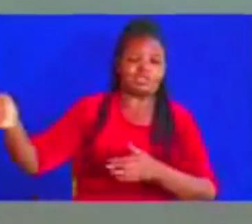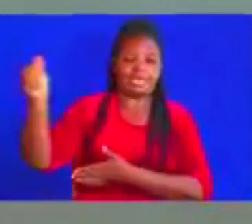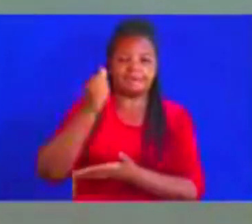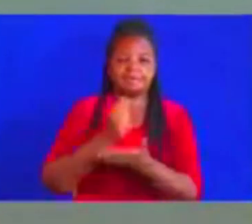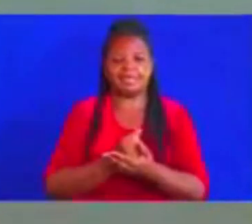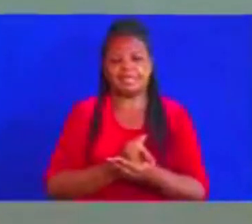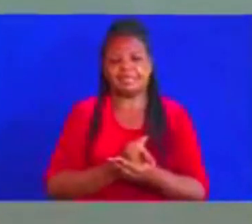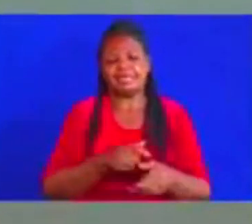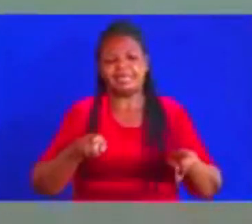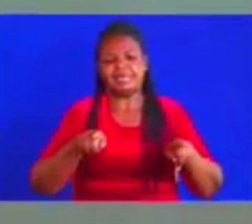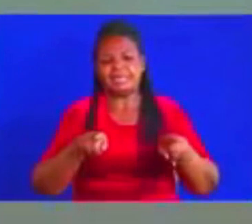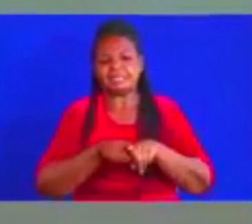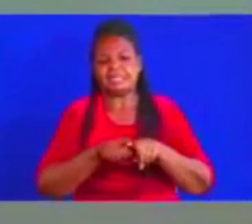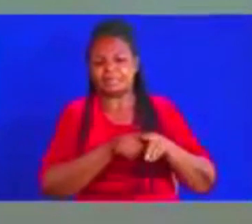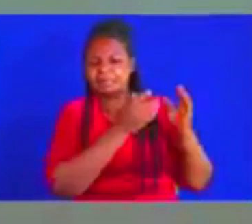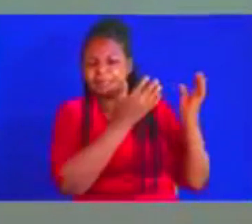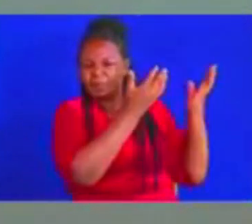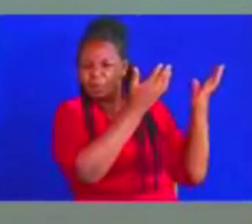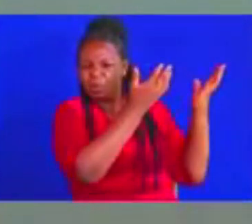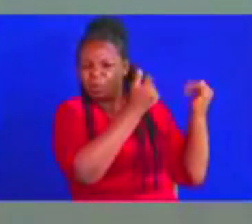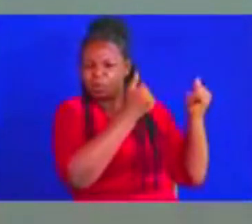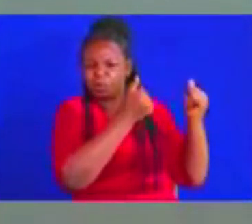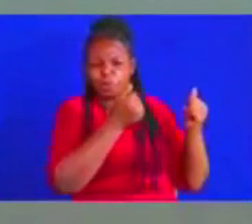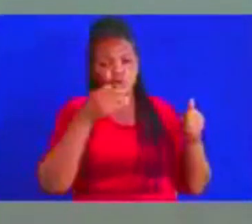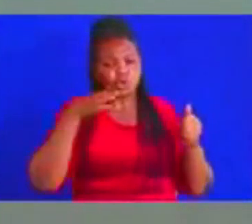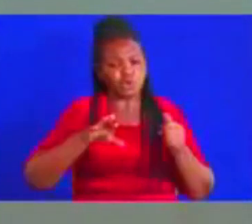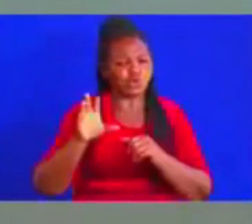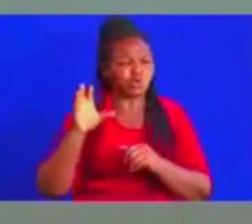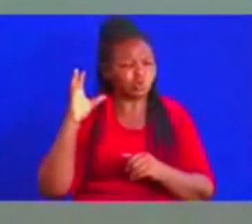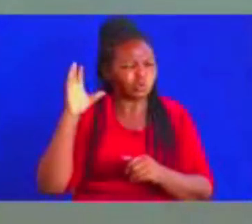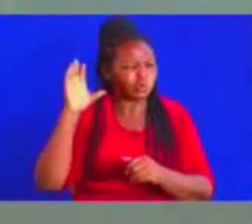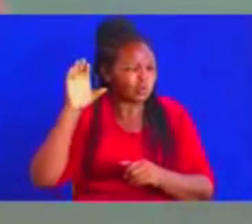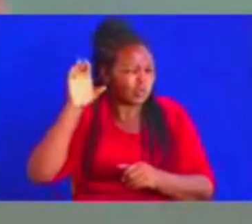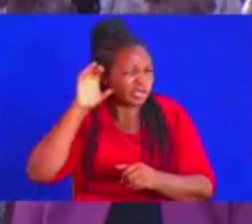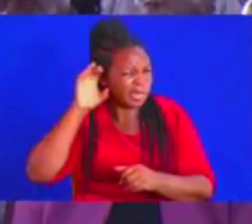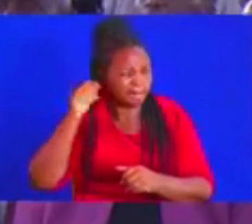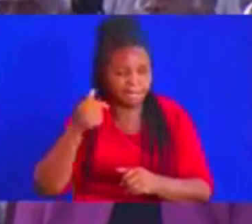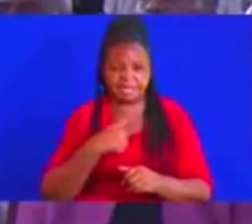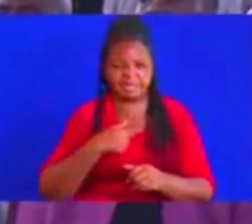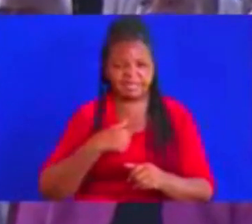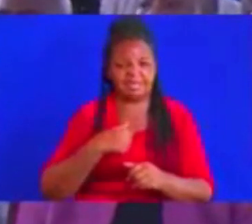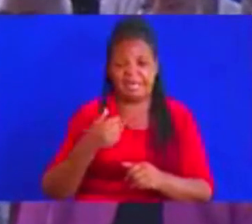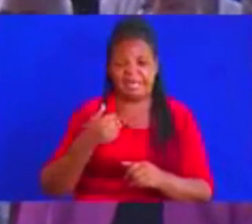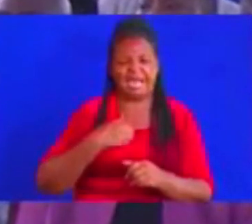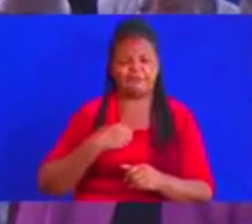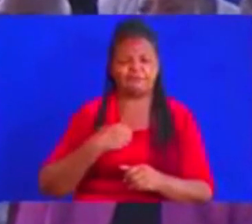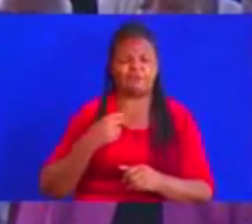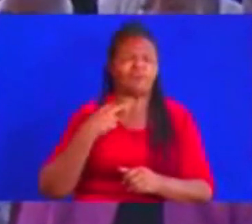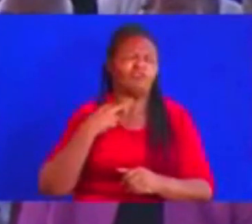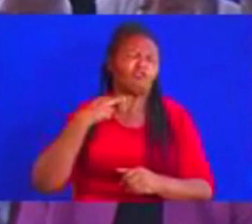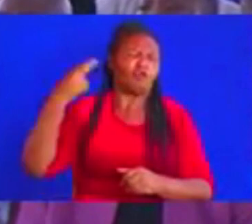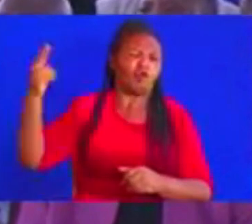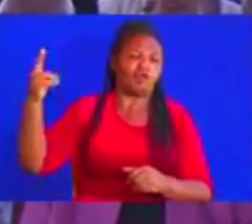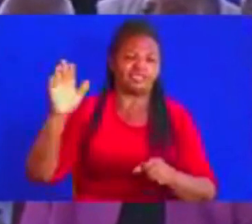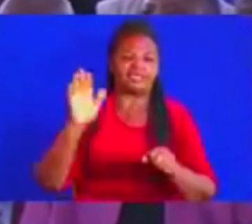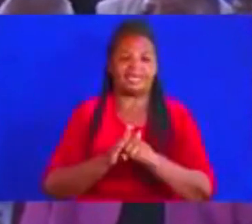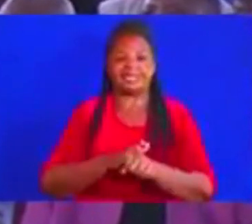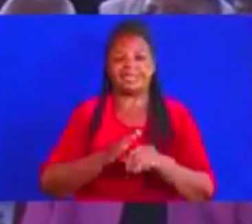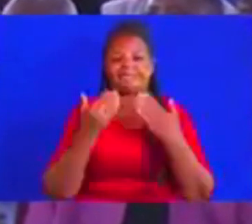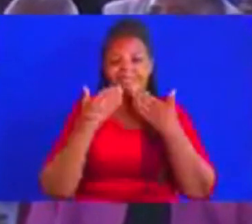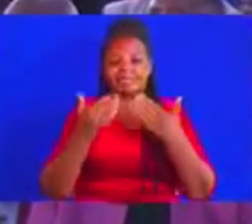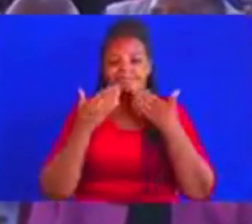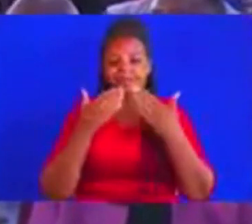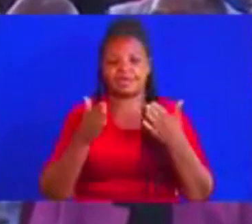And I hope you can hear me right to the back. If you can hear me, please shout a loud amen. Amen. Okay, thank you. Thank you very